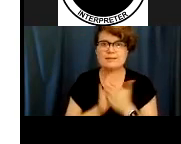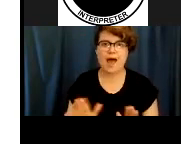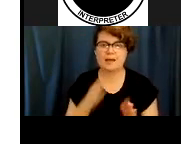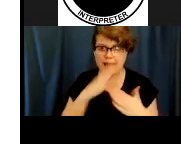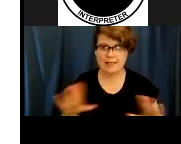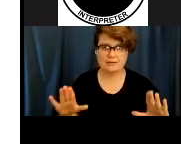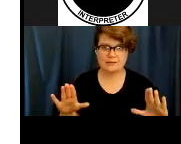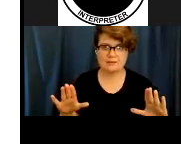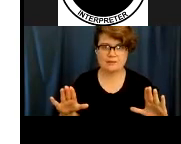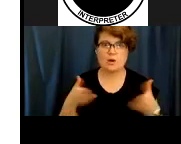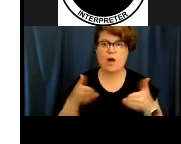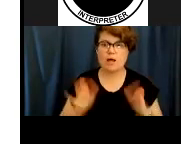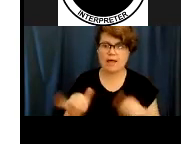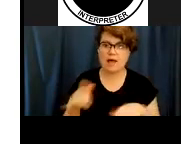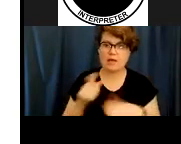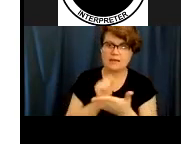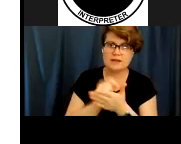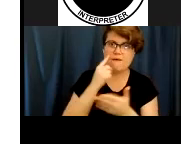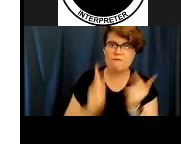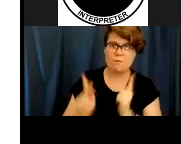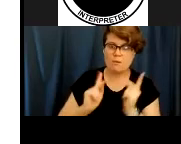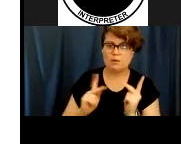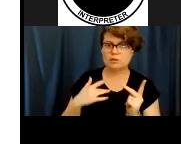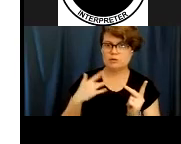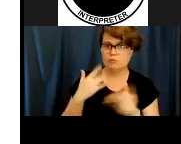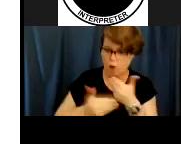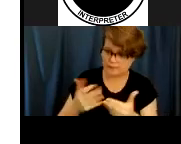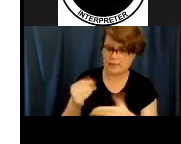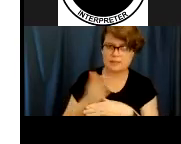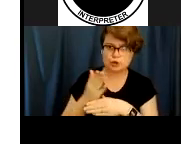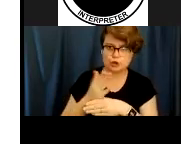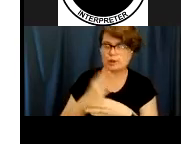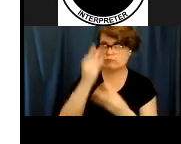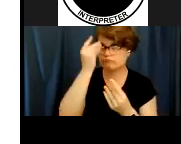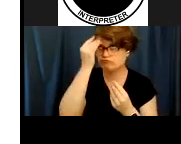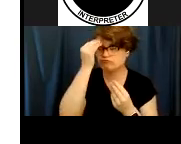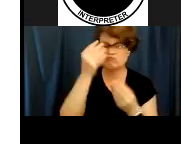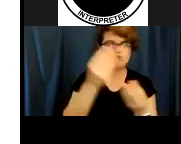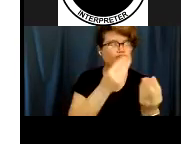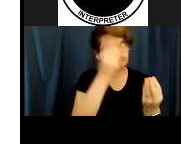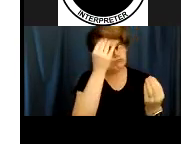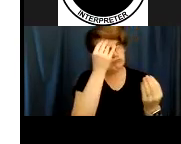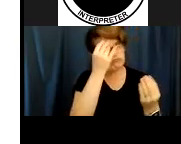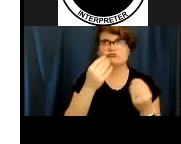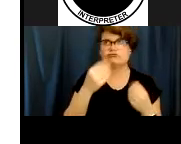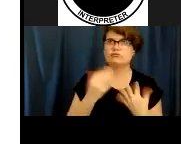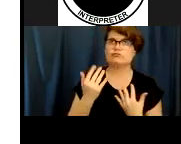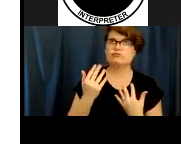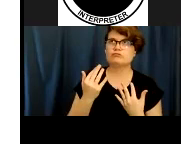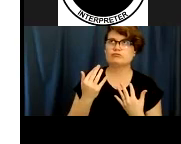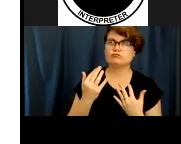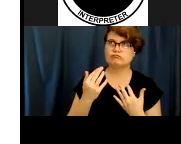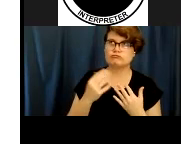that time for folks to process and share. So asking for input and then really being intentionally